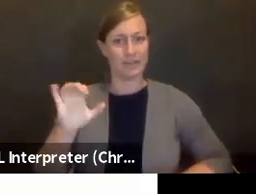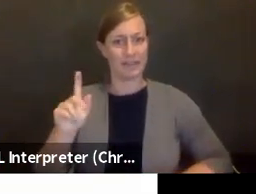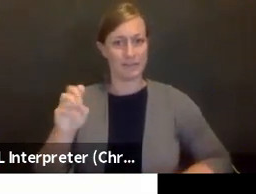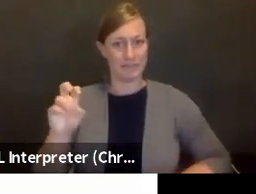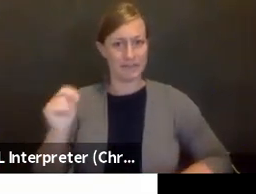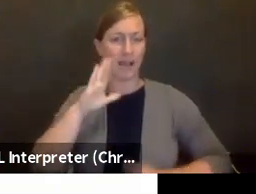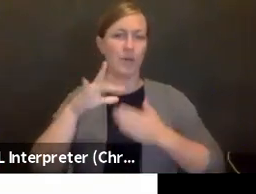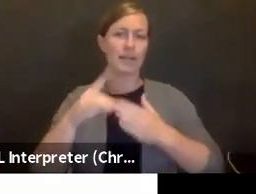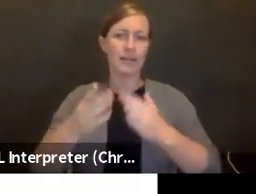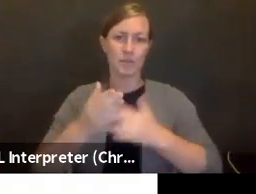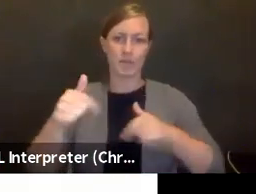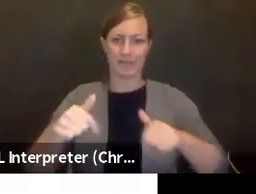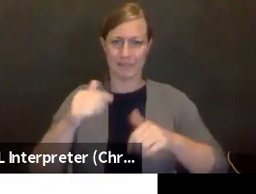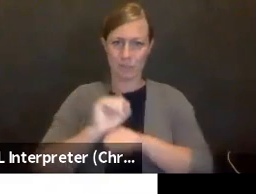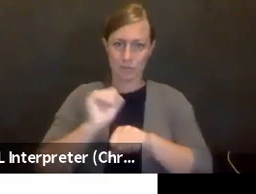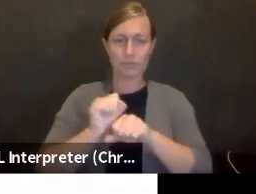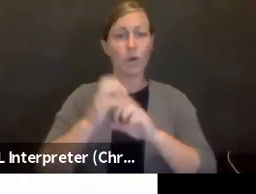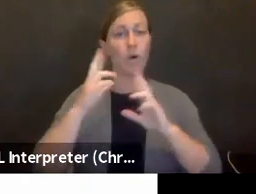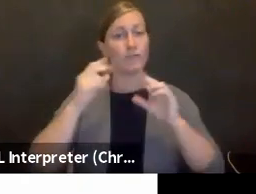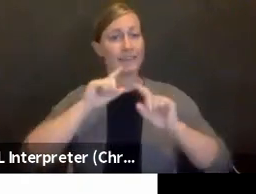answer some of the questions that you're having.